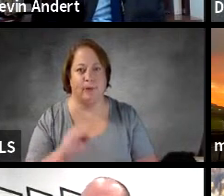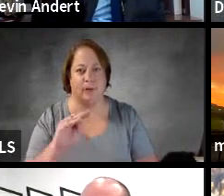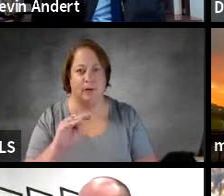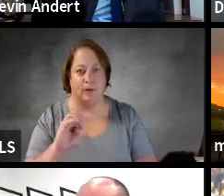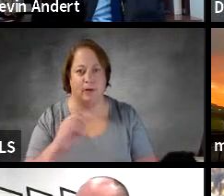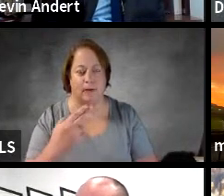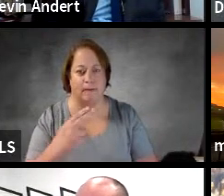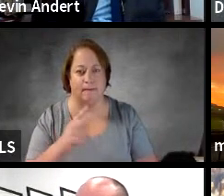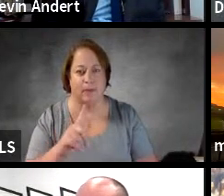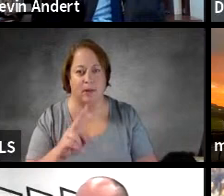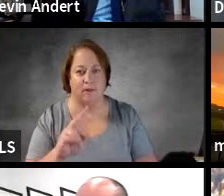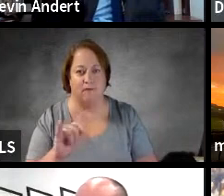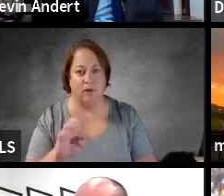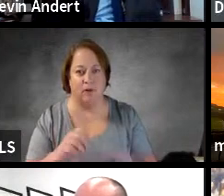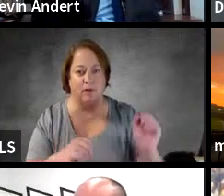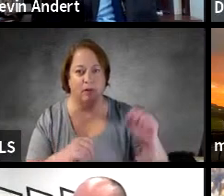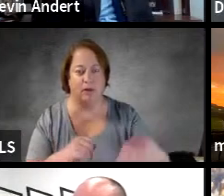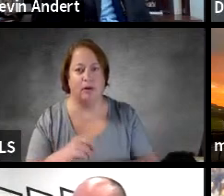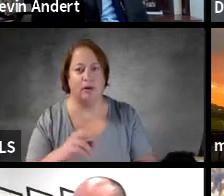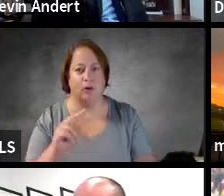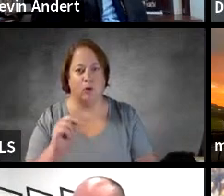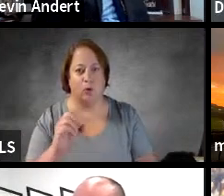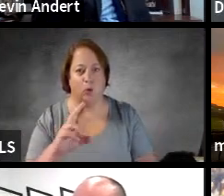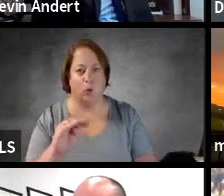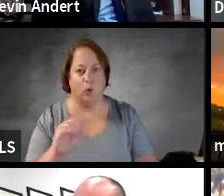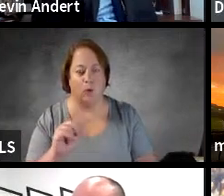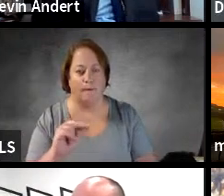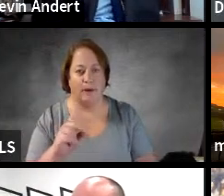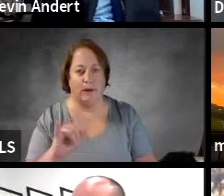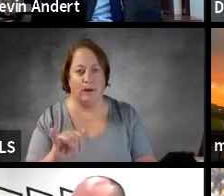Melville? Yes. Normandy?